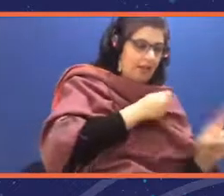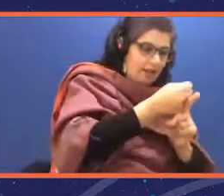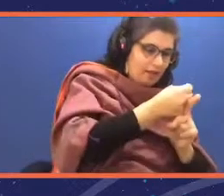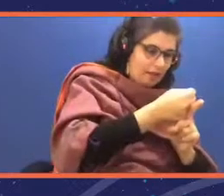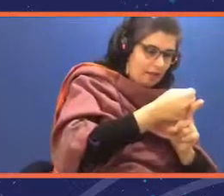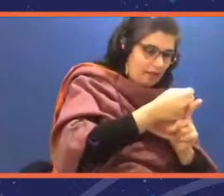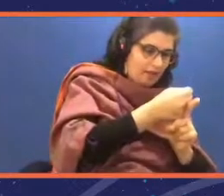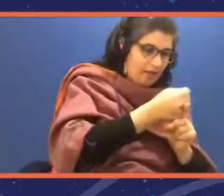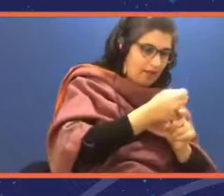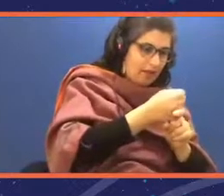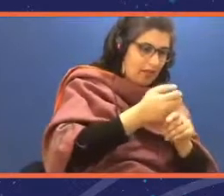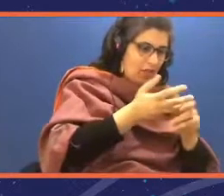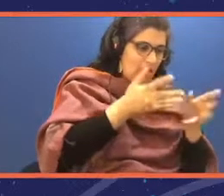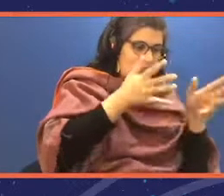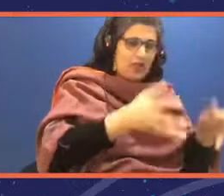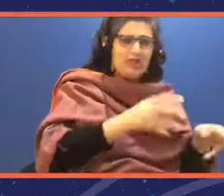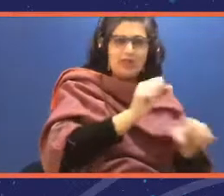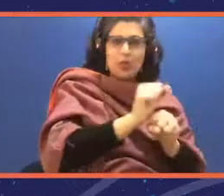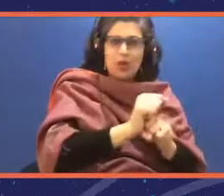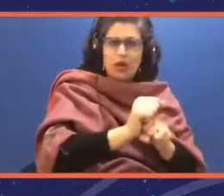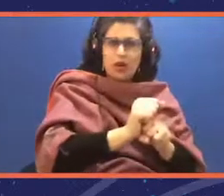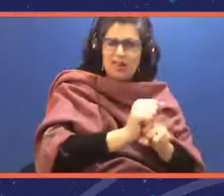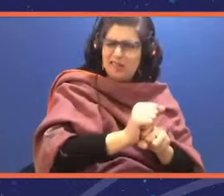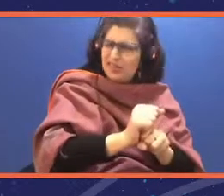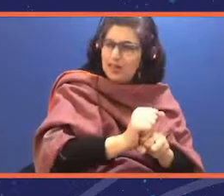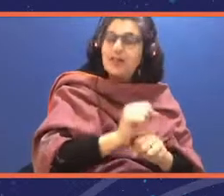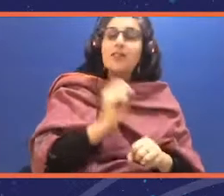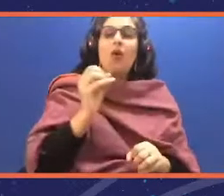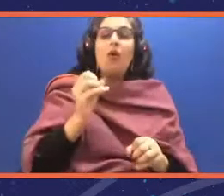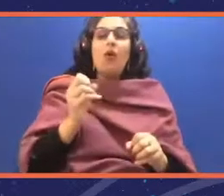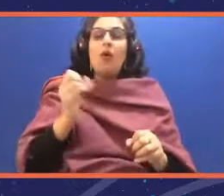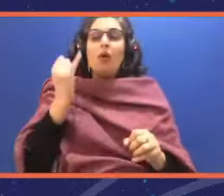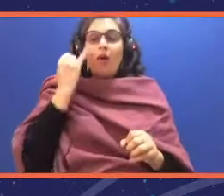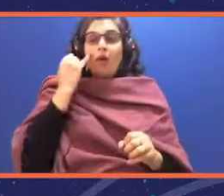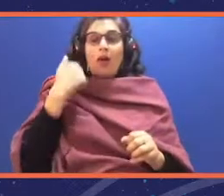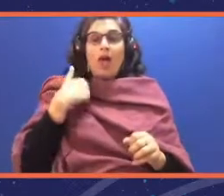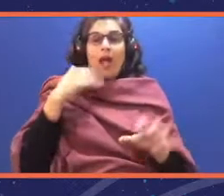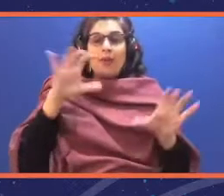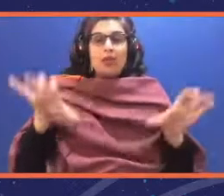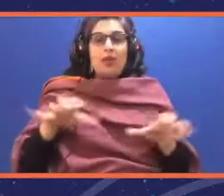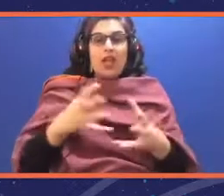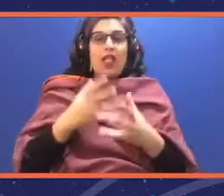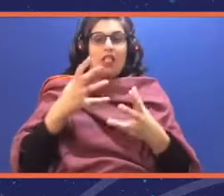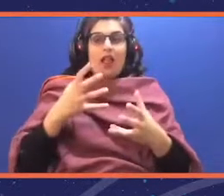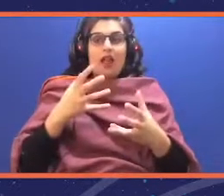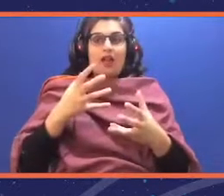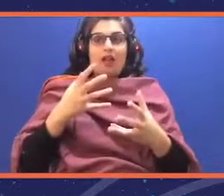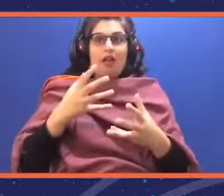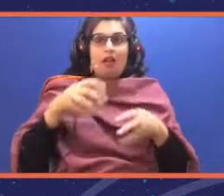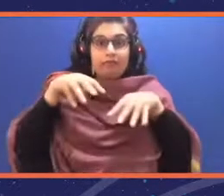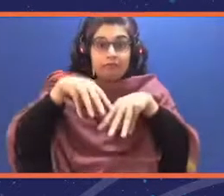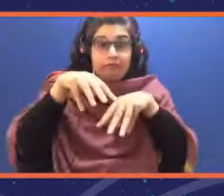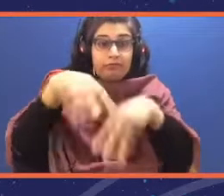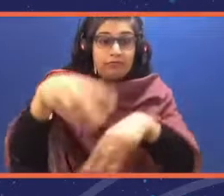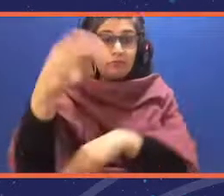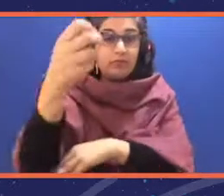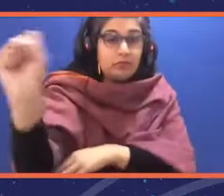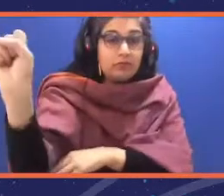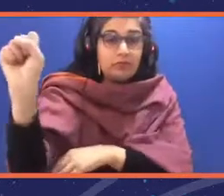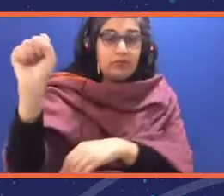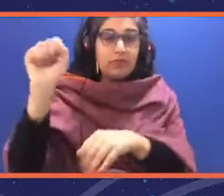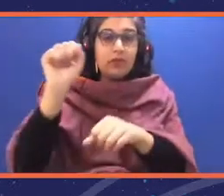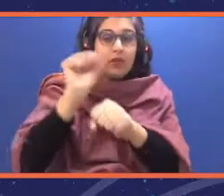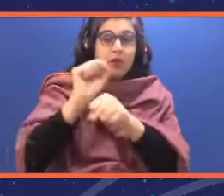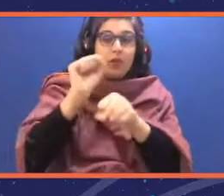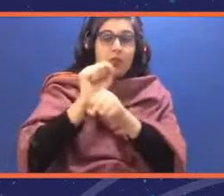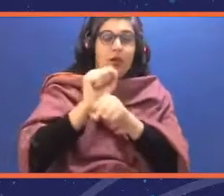of the work too, right? So, you know, if I'm doing a lot of frontline work and showing up for folks in community healthcare